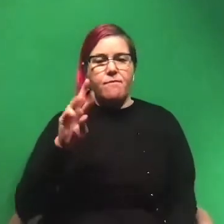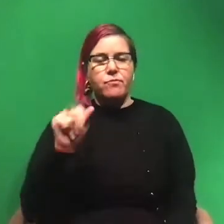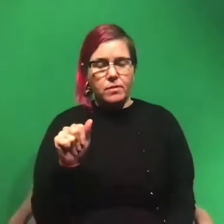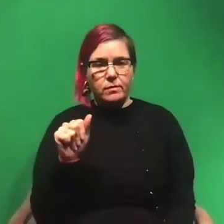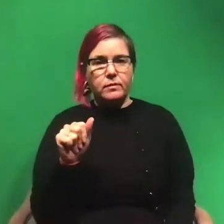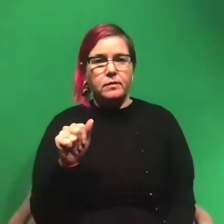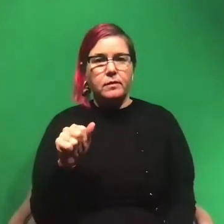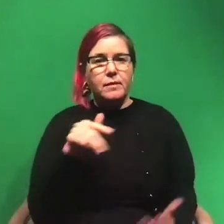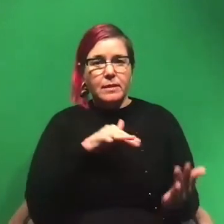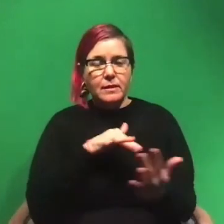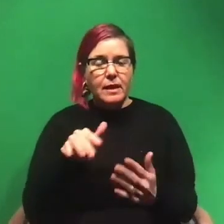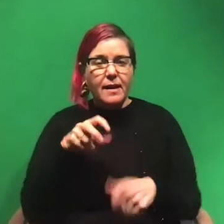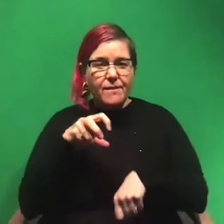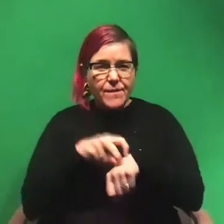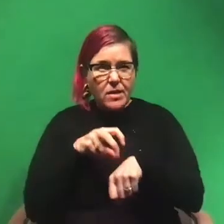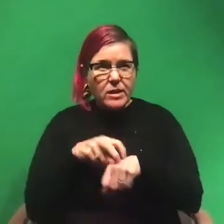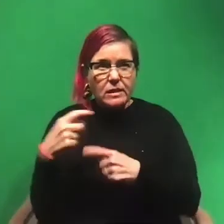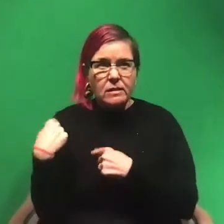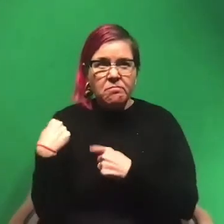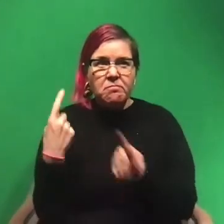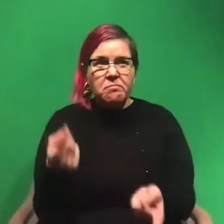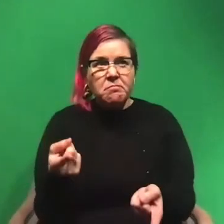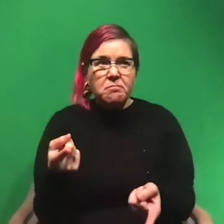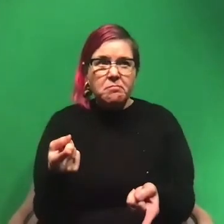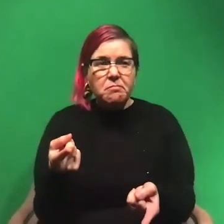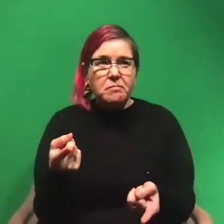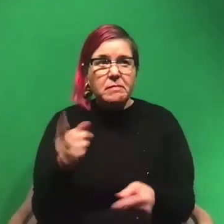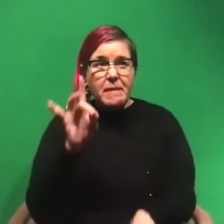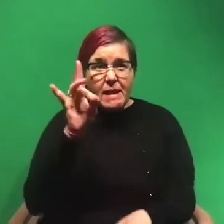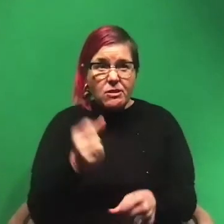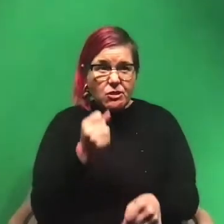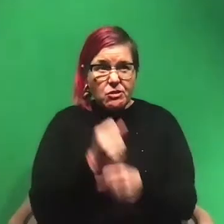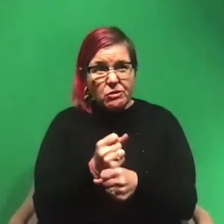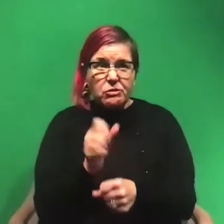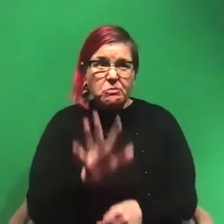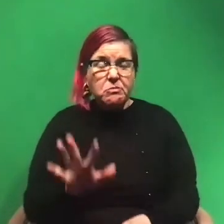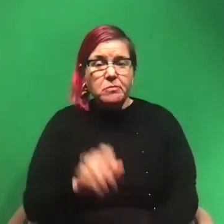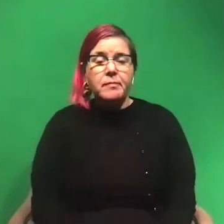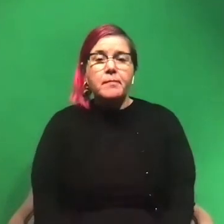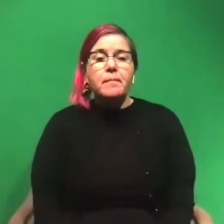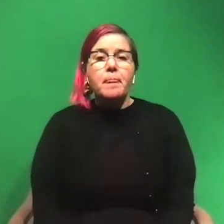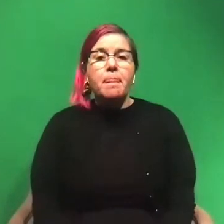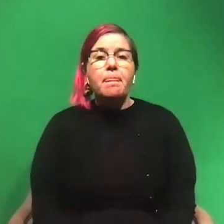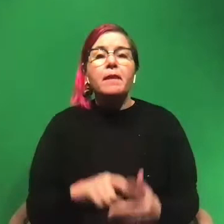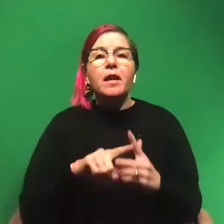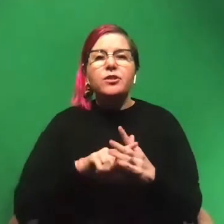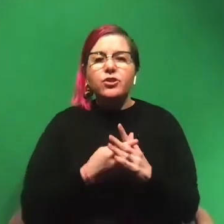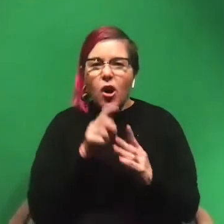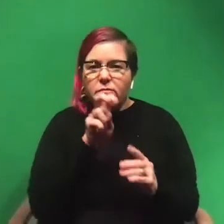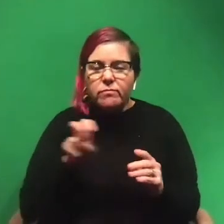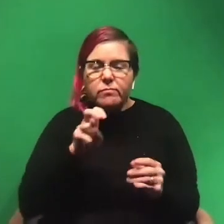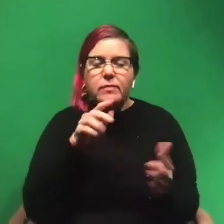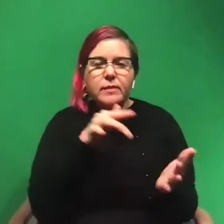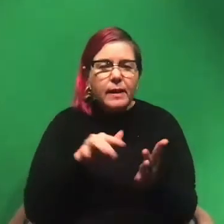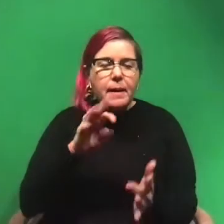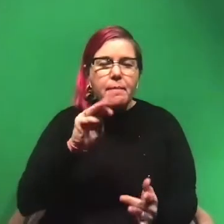been studying viruses for about, 8 years or so. I started my journey studying bacteria